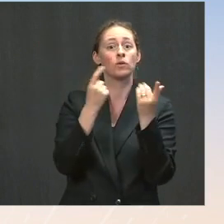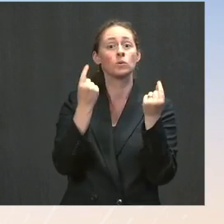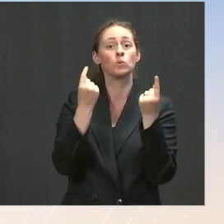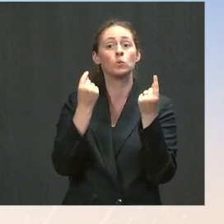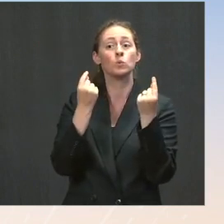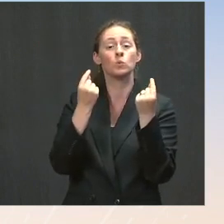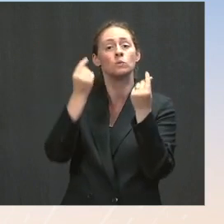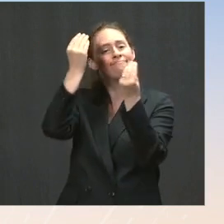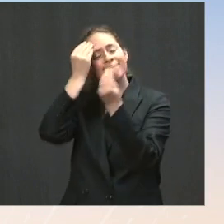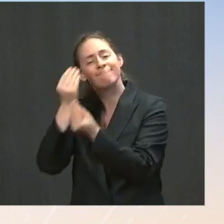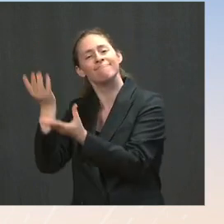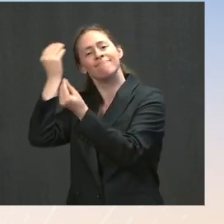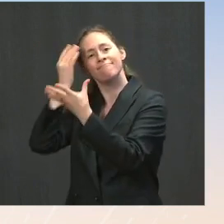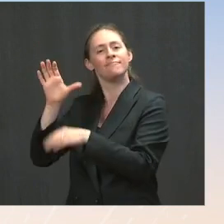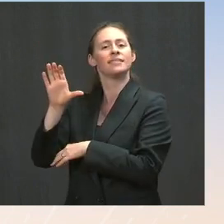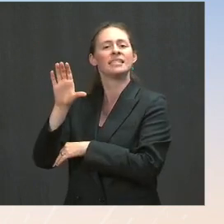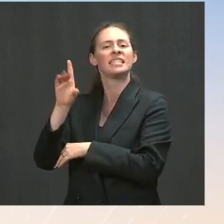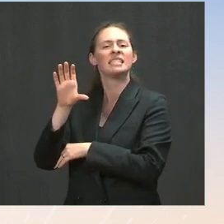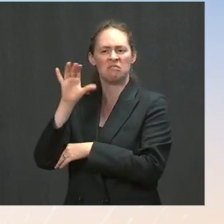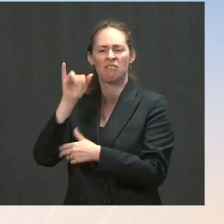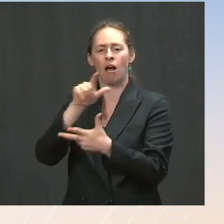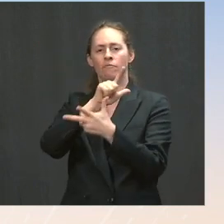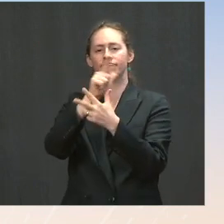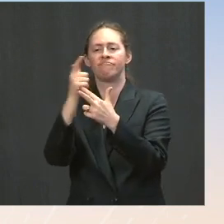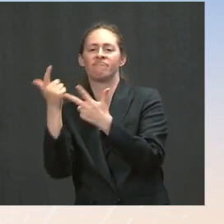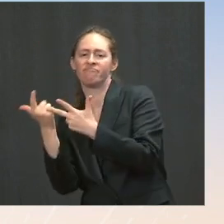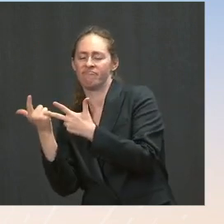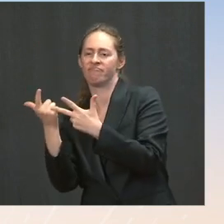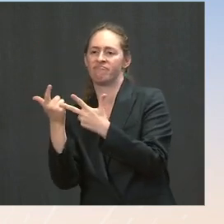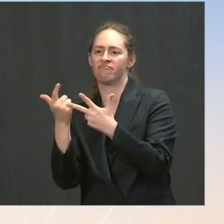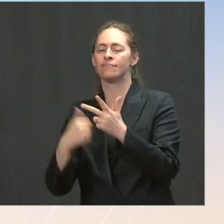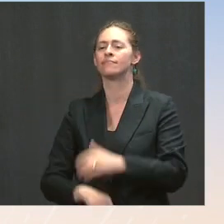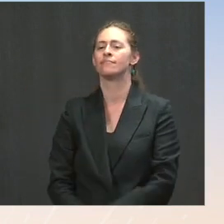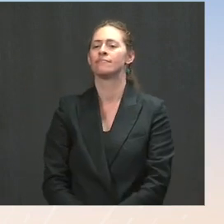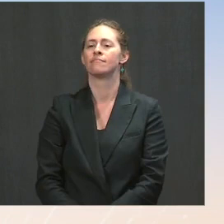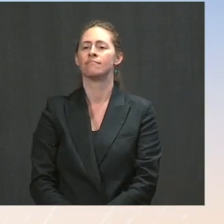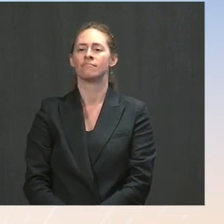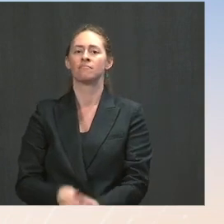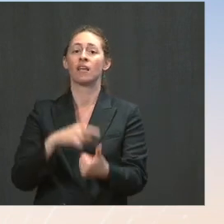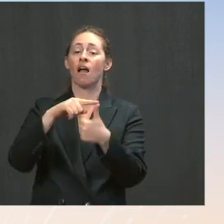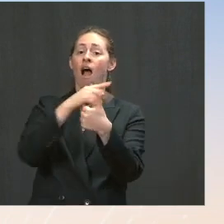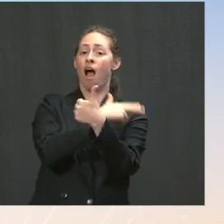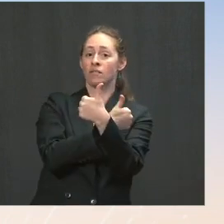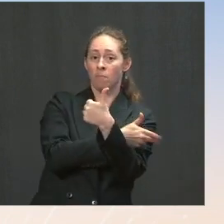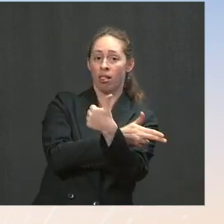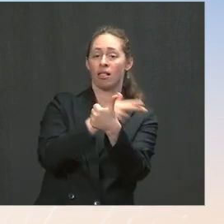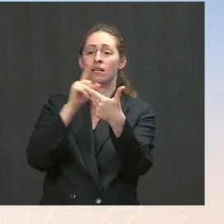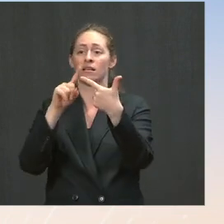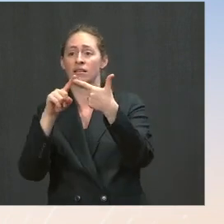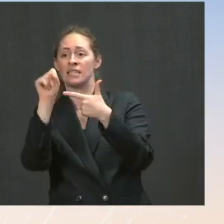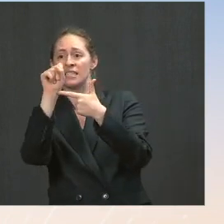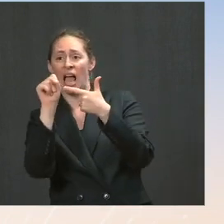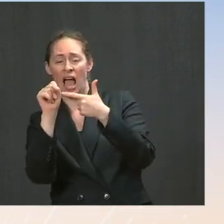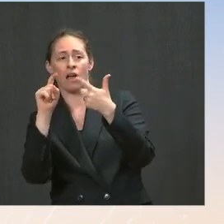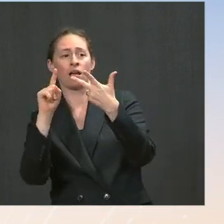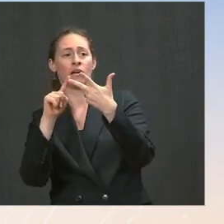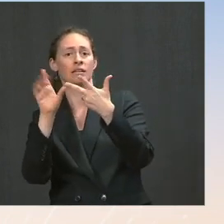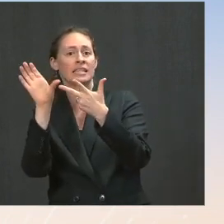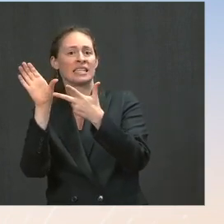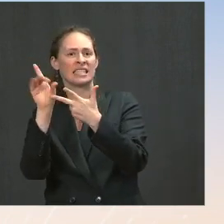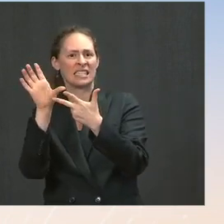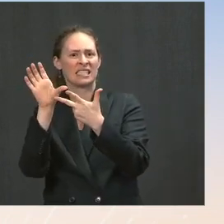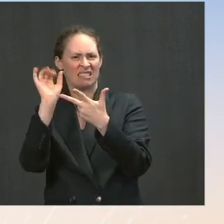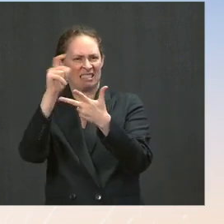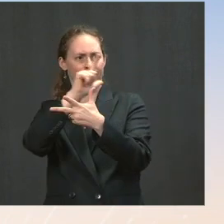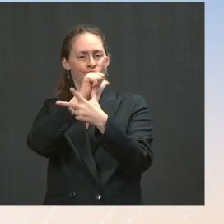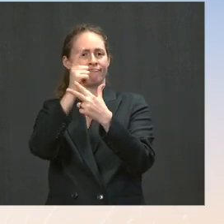data. This is from hospital systems that will go to states. And as what you can see here, Florida, which is one of the states with one of the